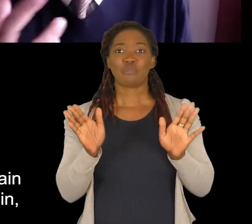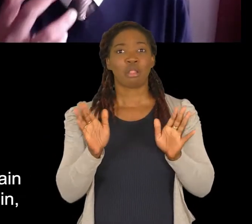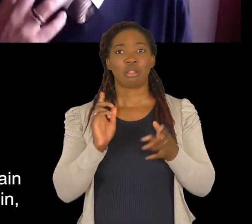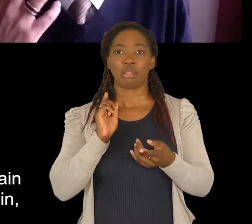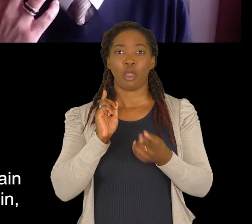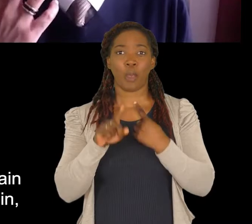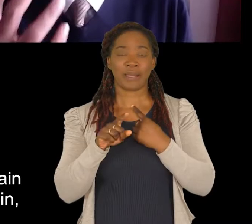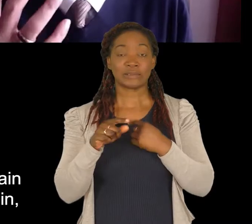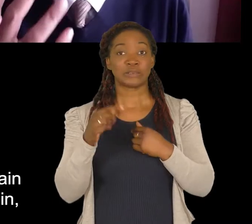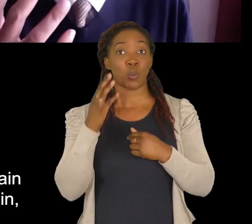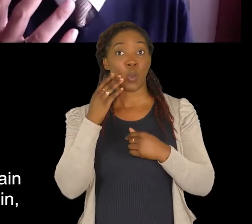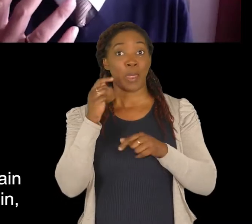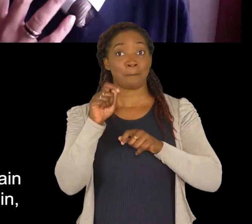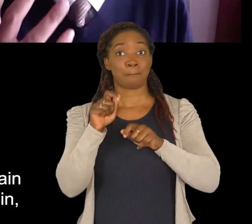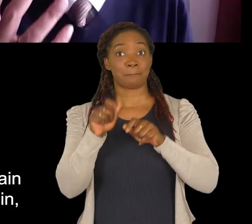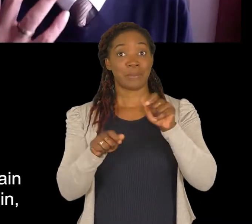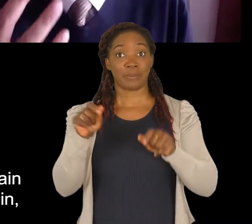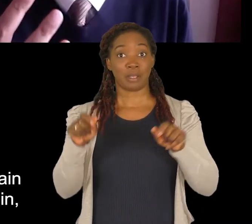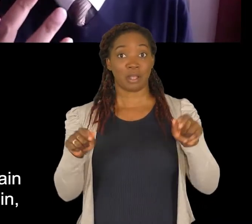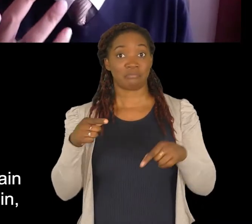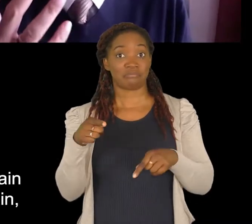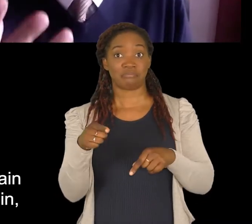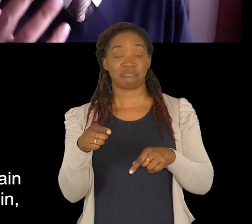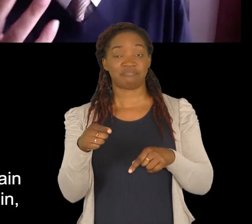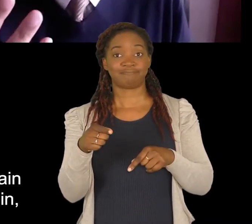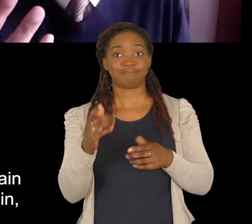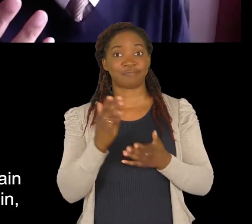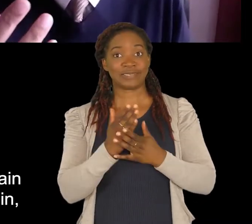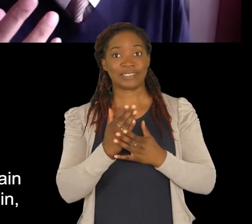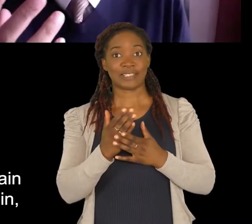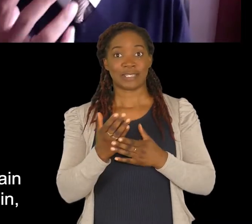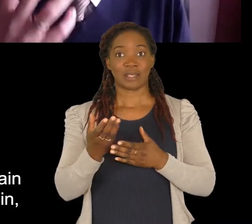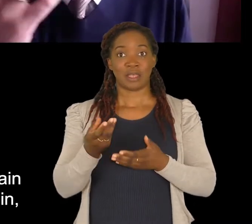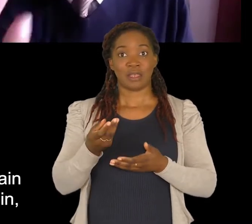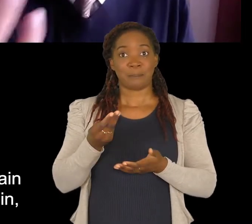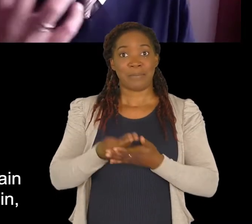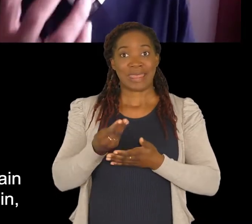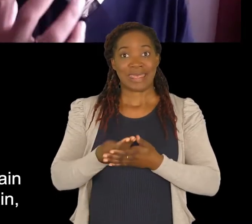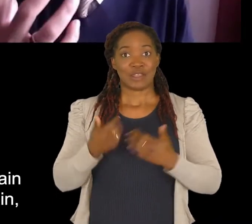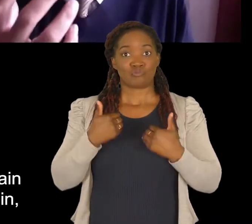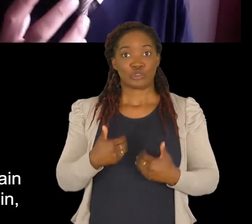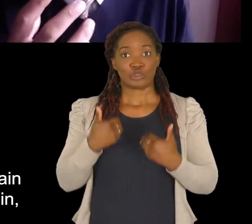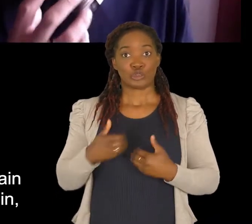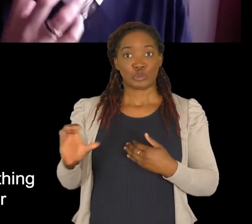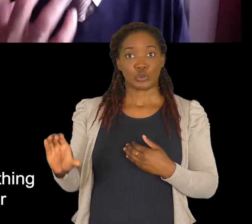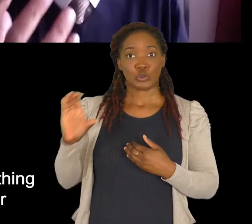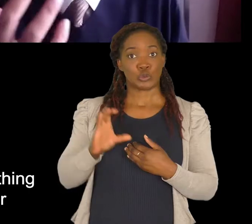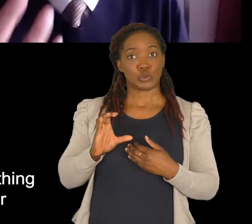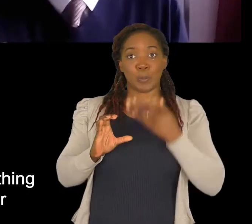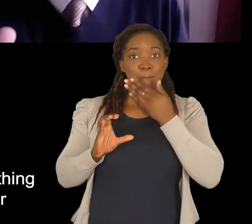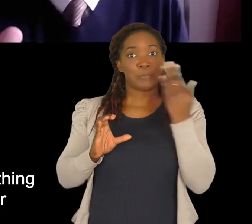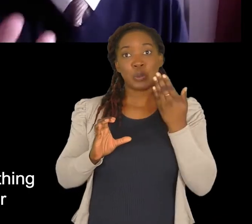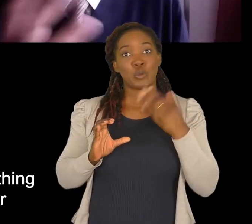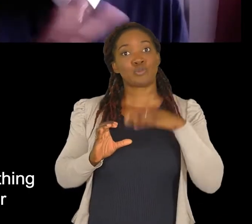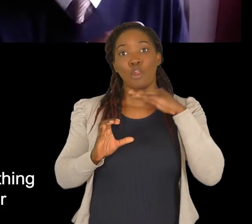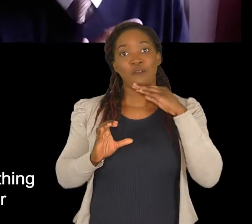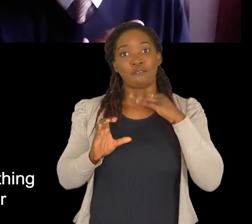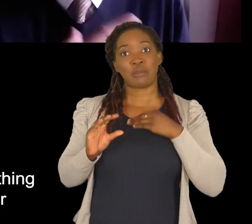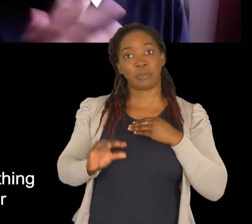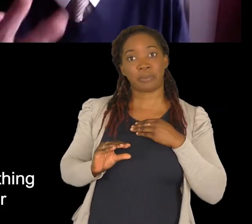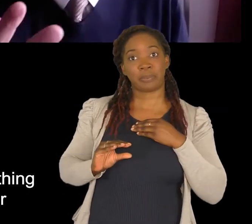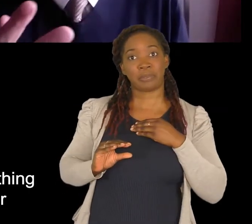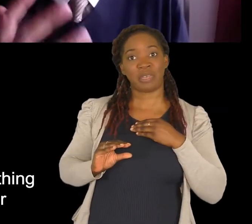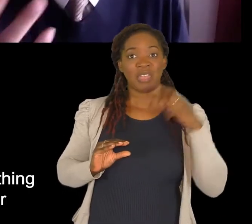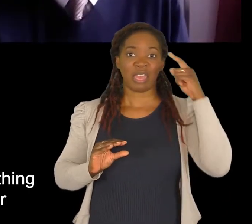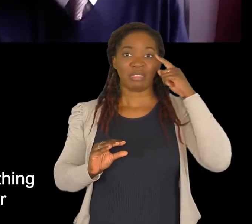comment, Rosa, when people don't attain the amount of wealth that they want to attain, they often think that